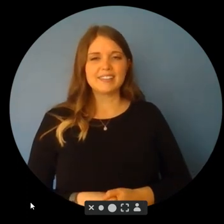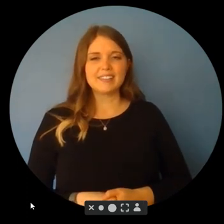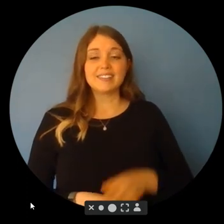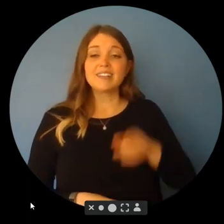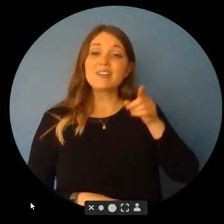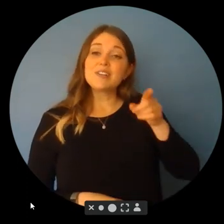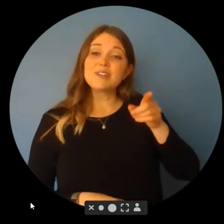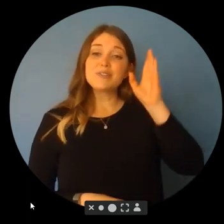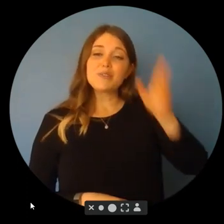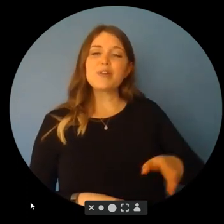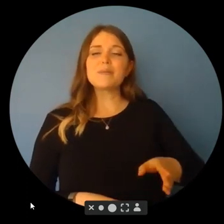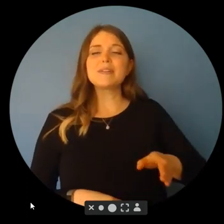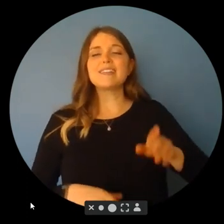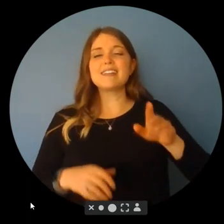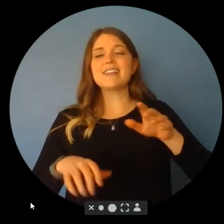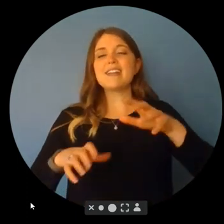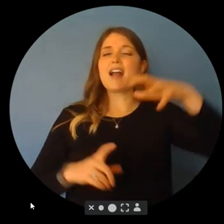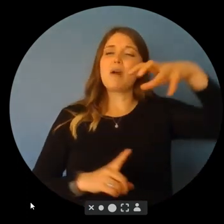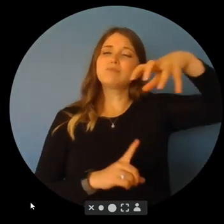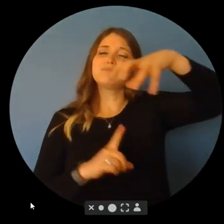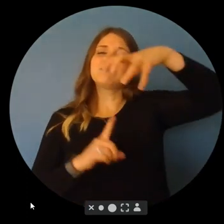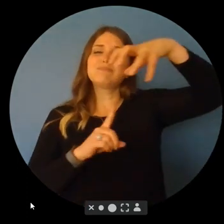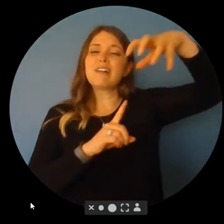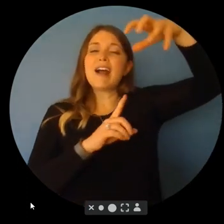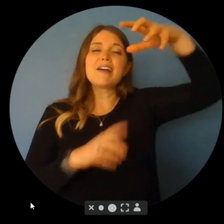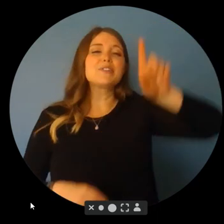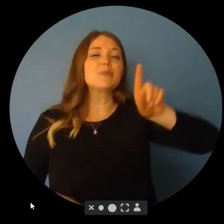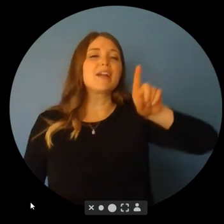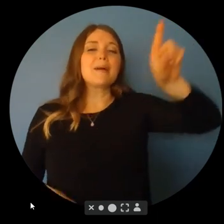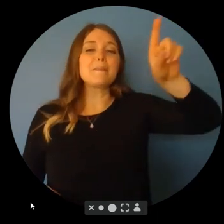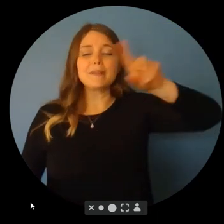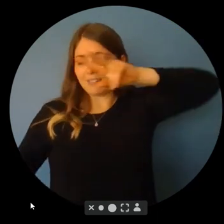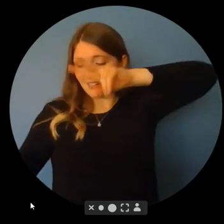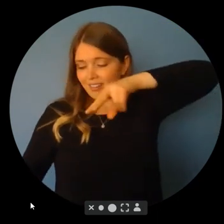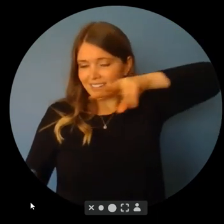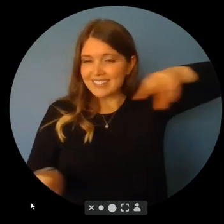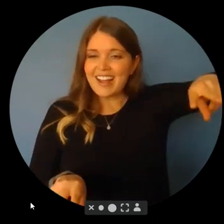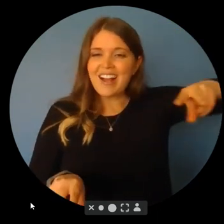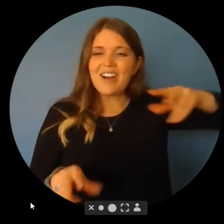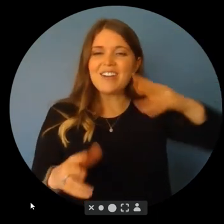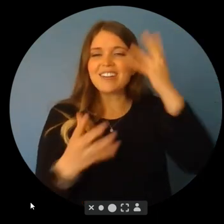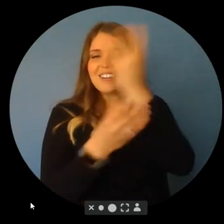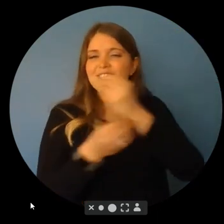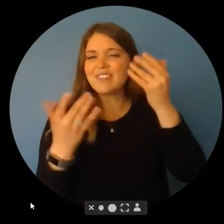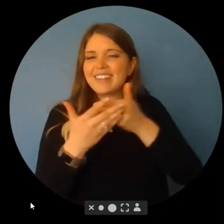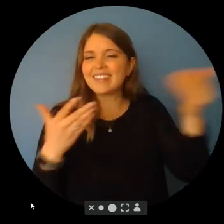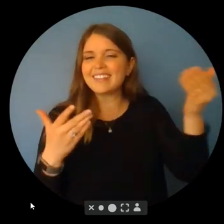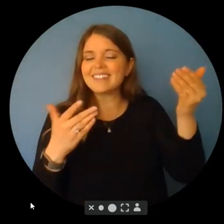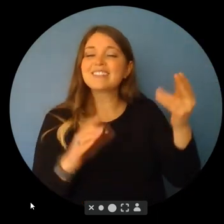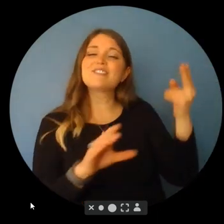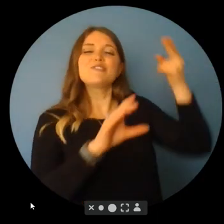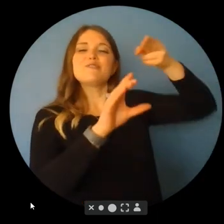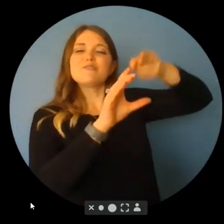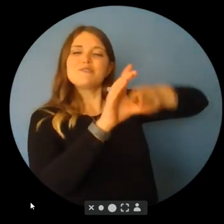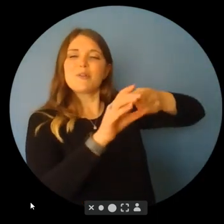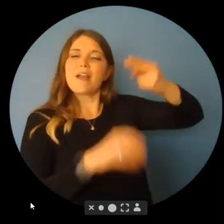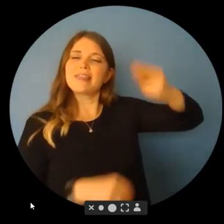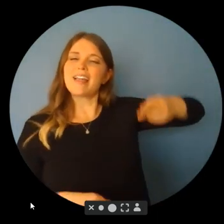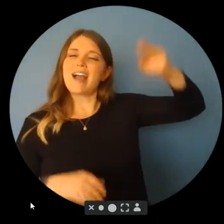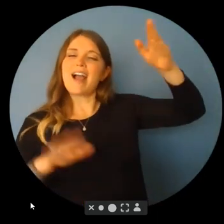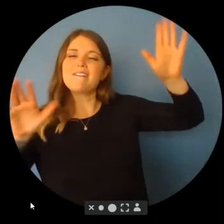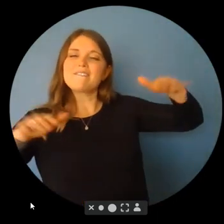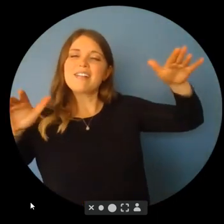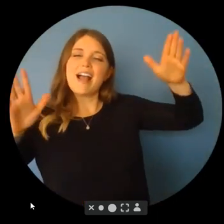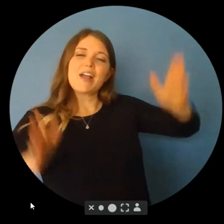You'll be on your way up. You'll be seeing great sights. You'll join the high flyers who soar to high